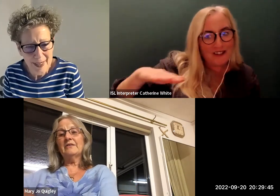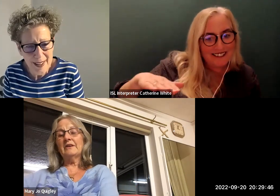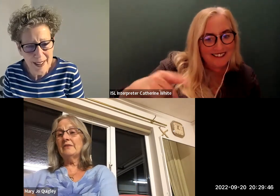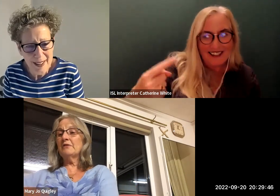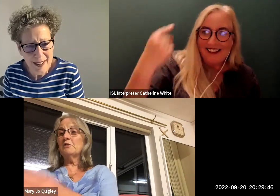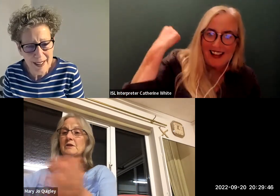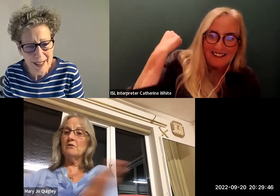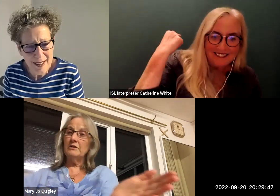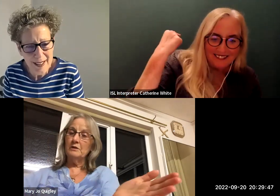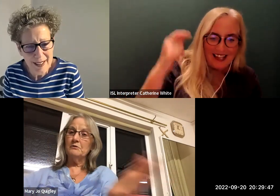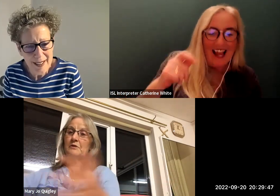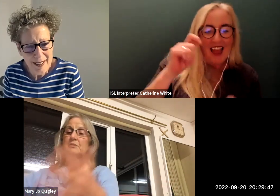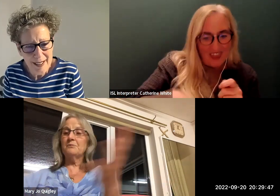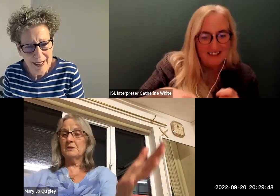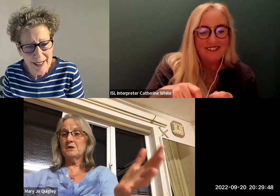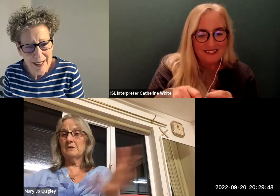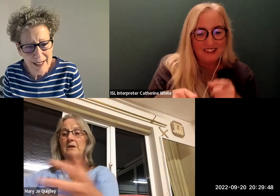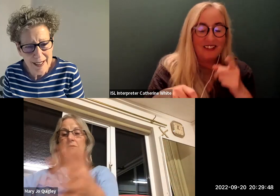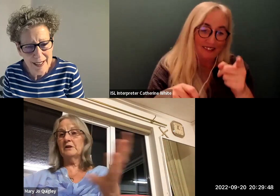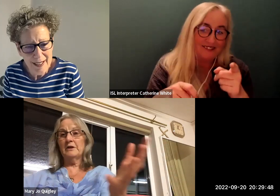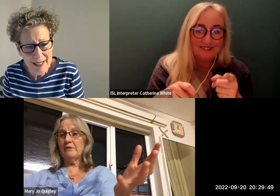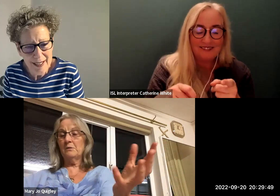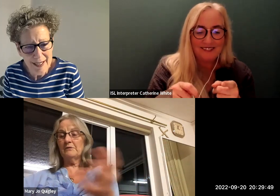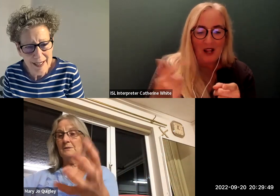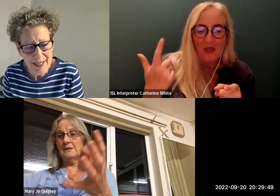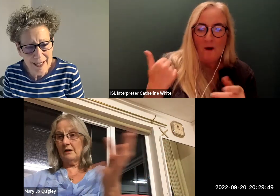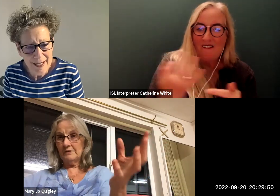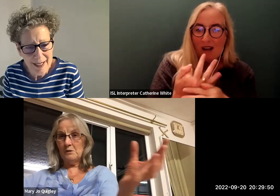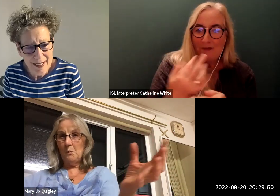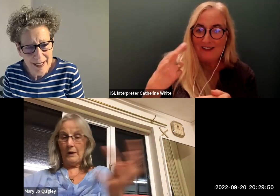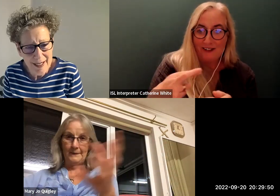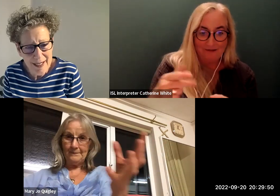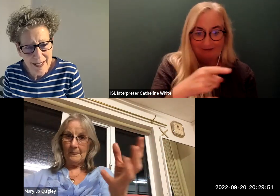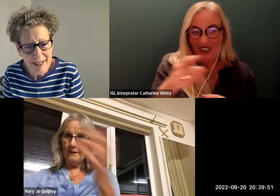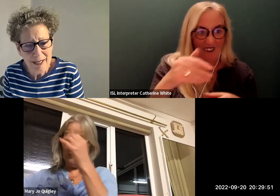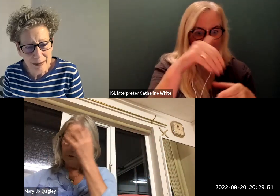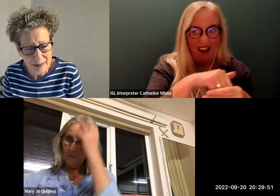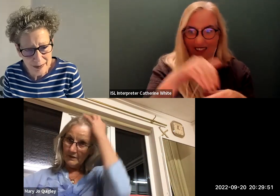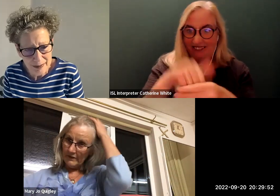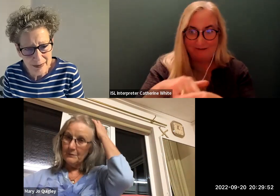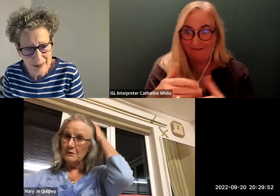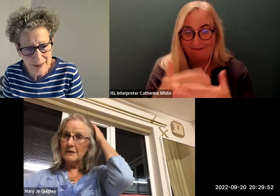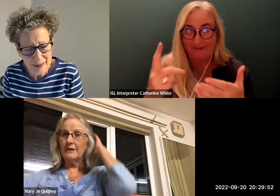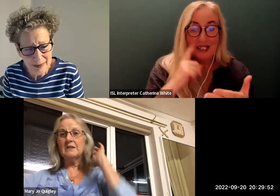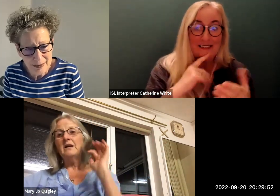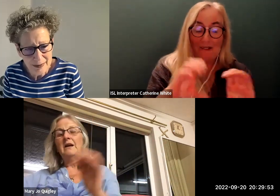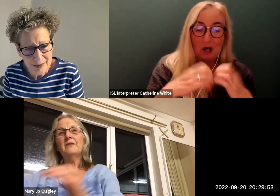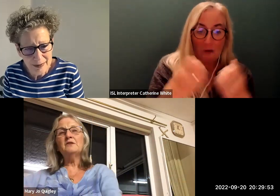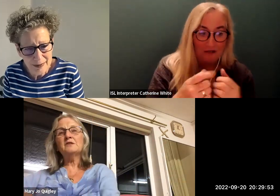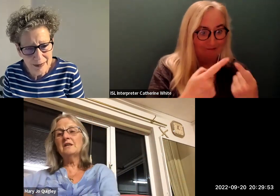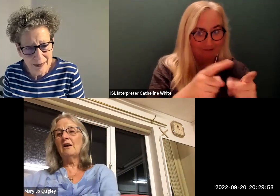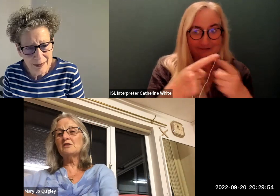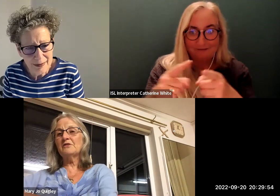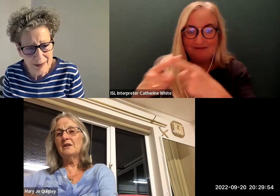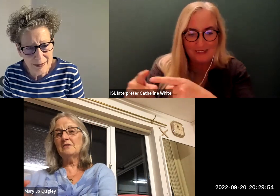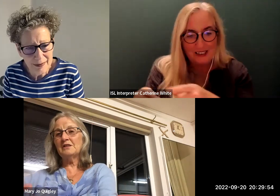and then of course they're all, they're pretty much, nearly every one of them is involved in some way, with the deaf community and that. And then you